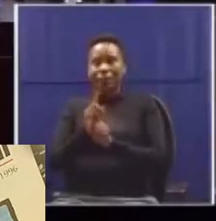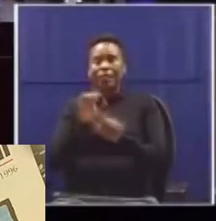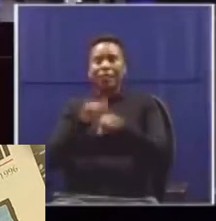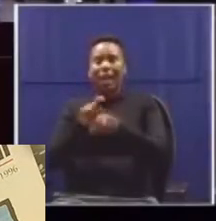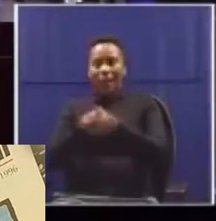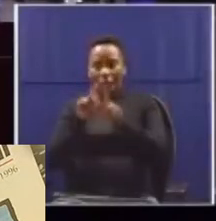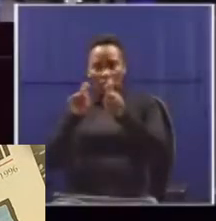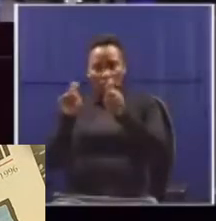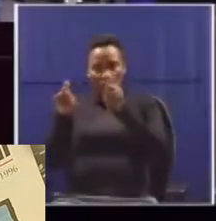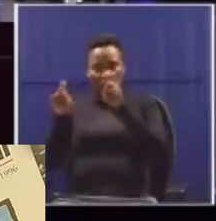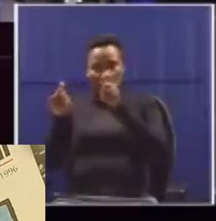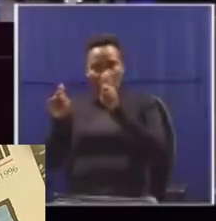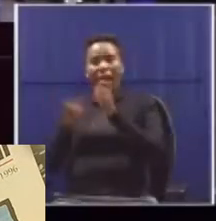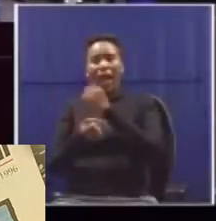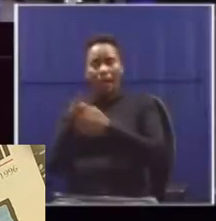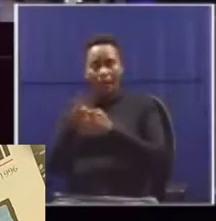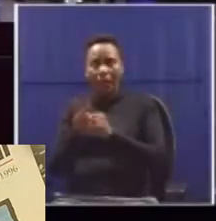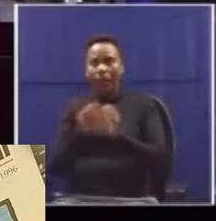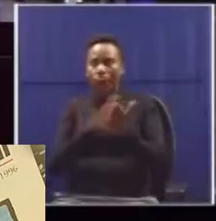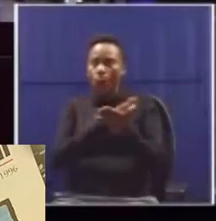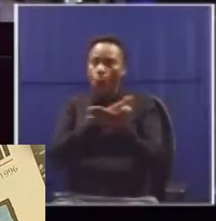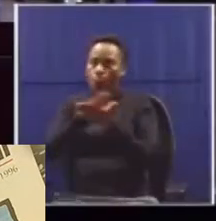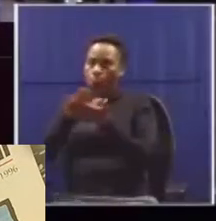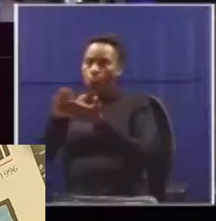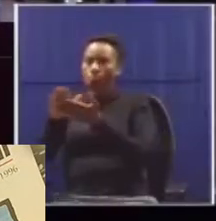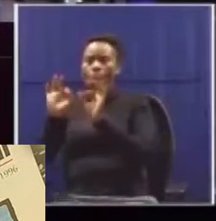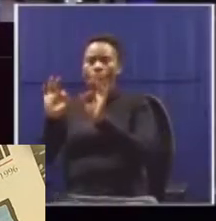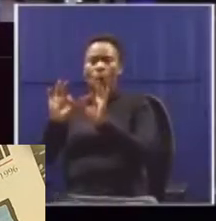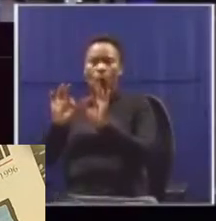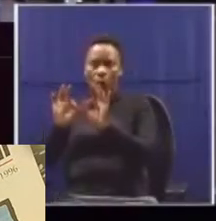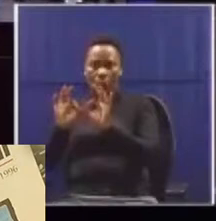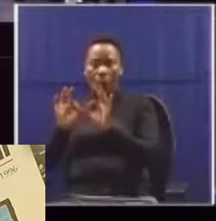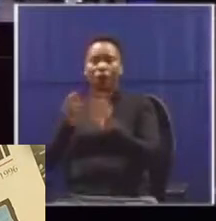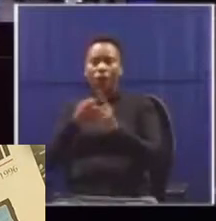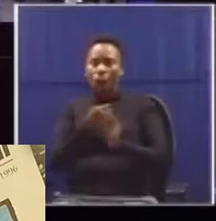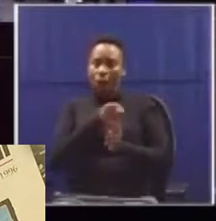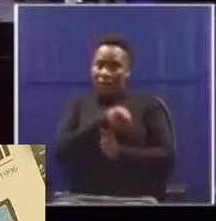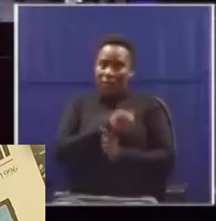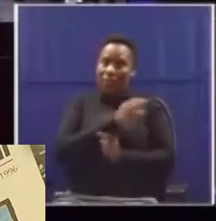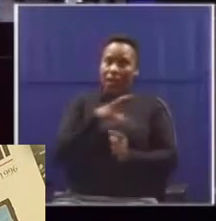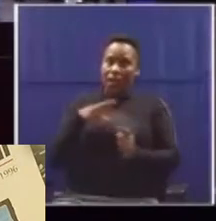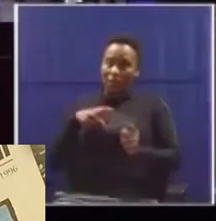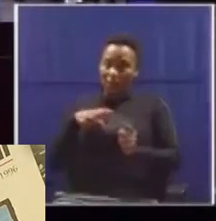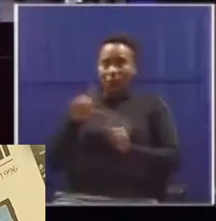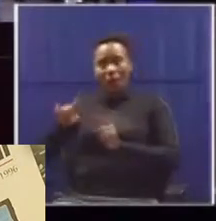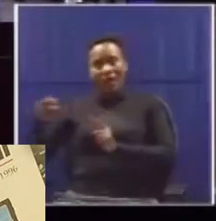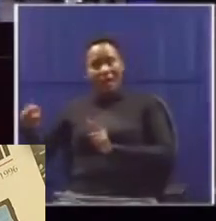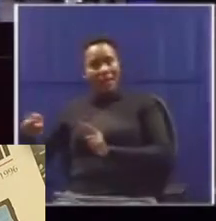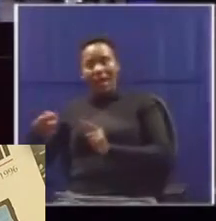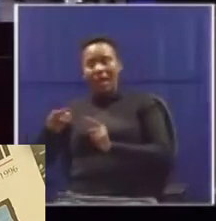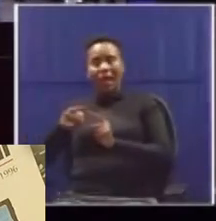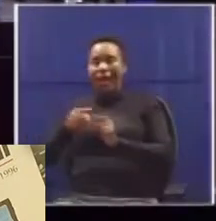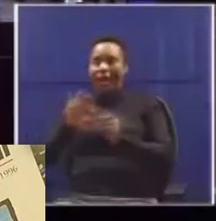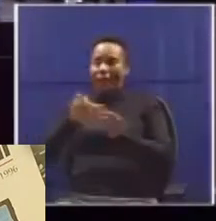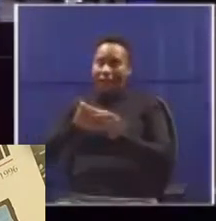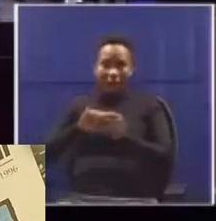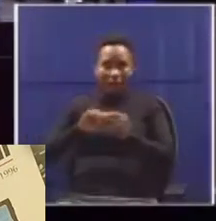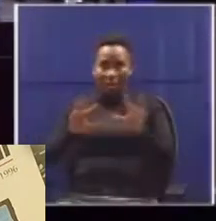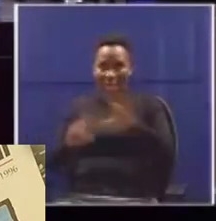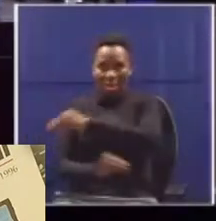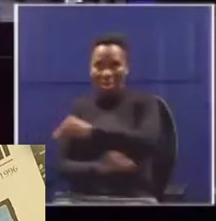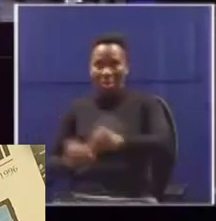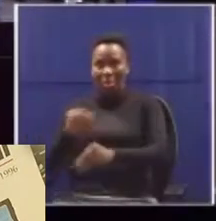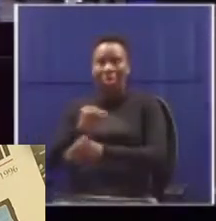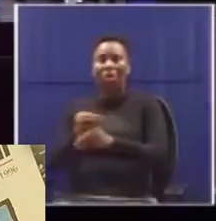transition from existing Council to another without until overlap or bureaucracy